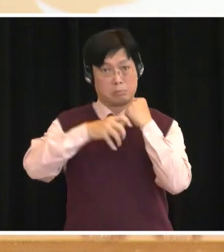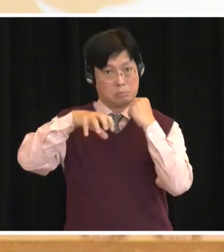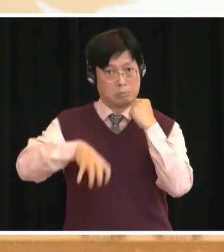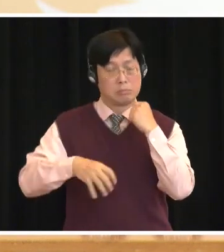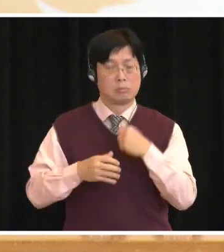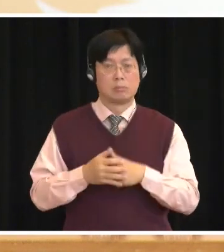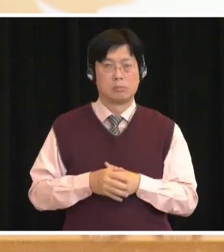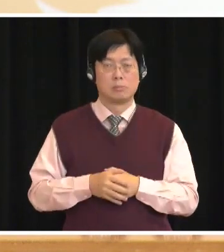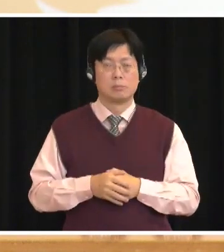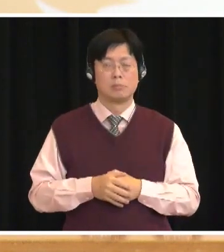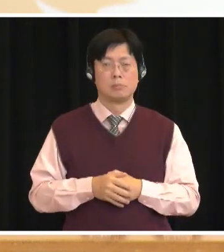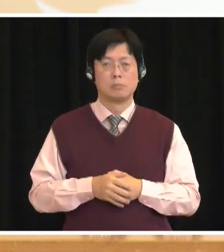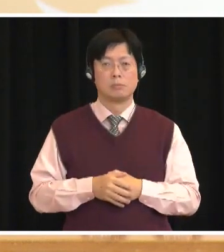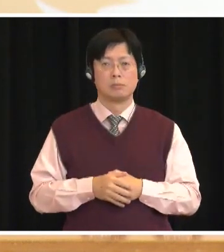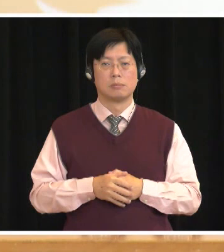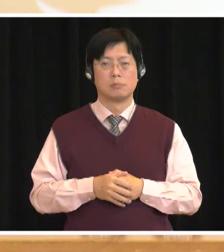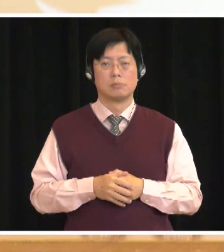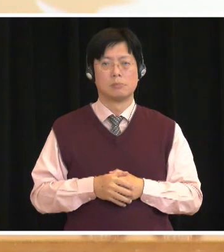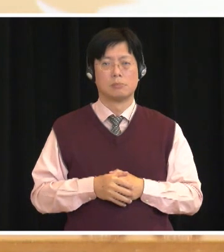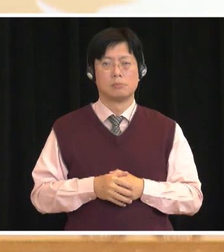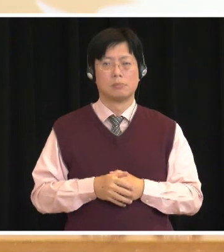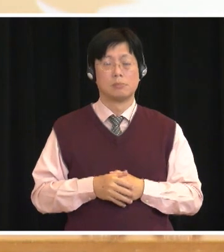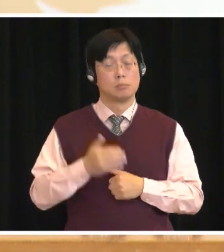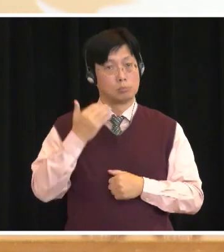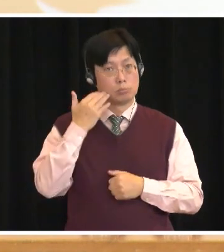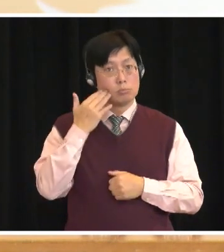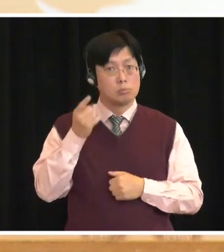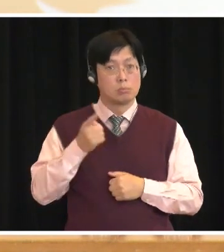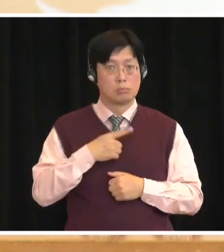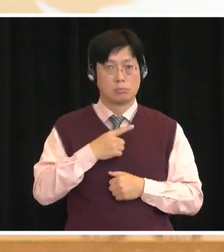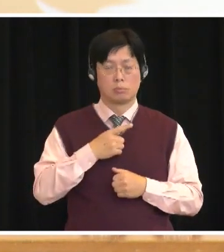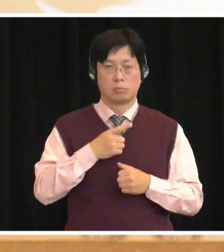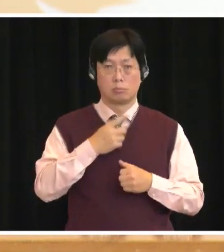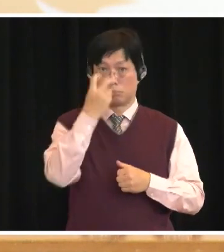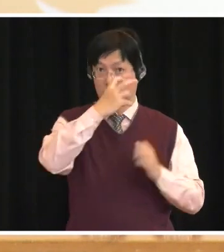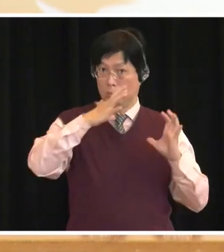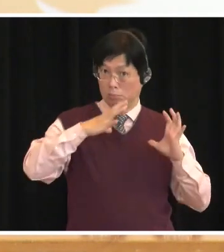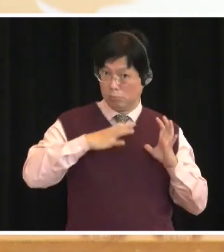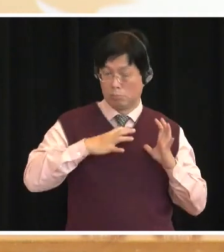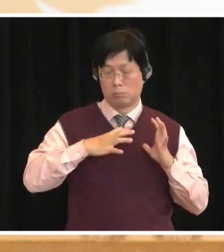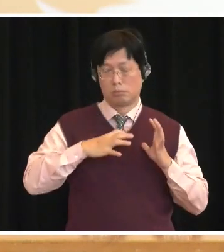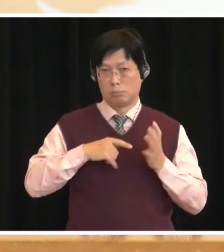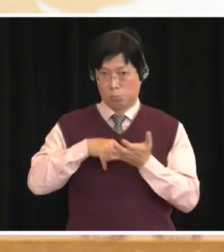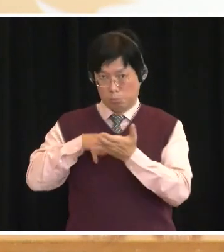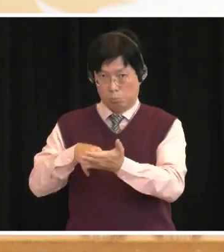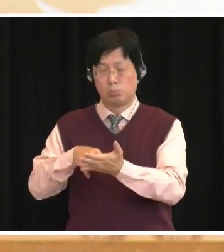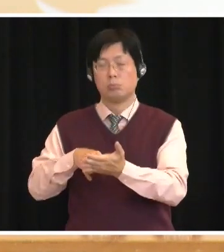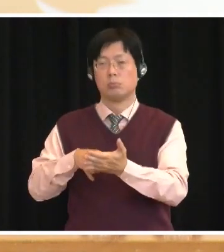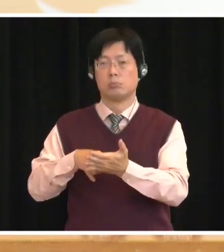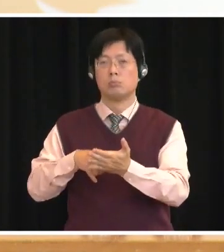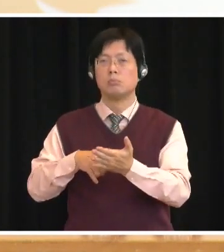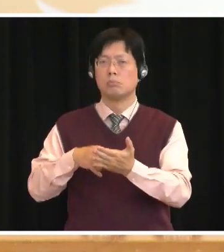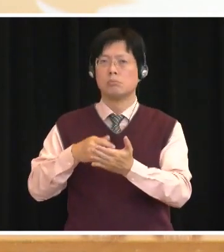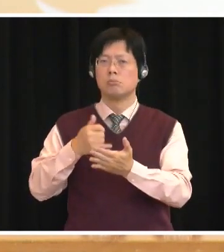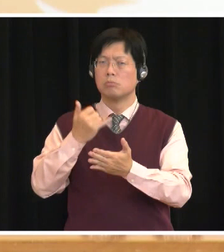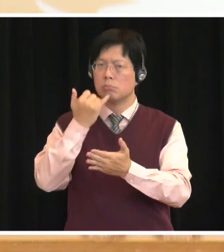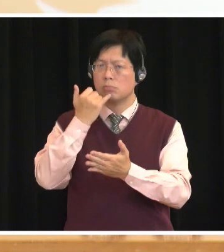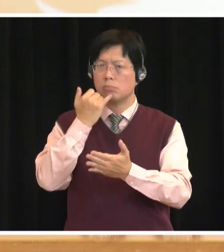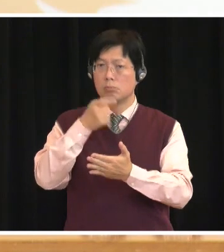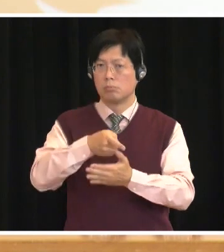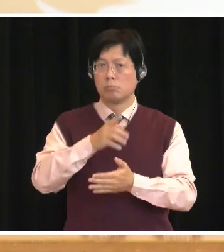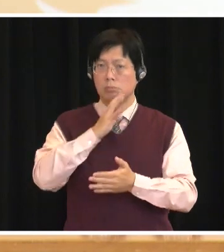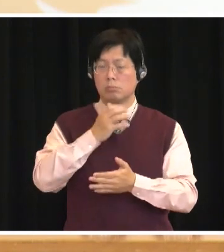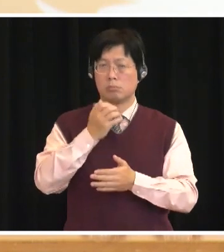Whether that is at the request of the prosecutor, I assume it is, to extend the pretrial